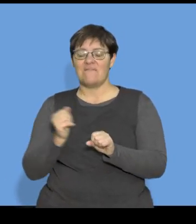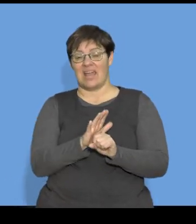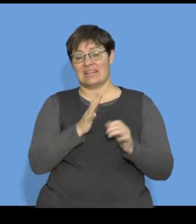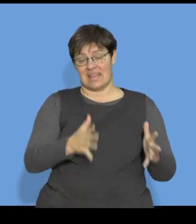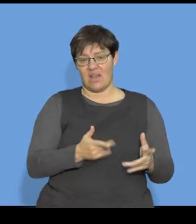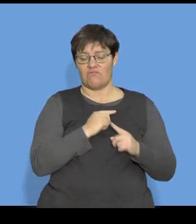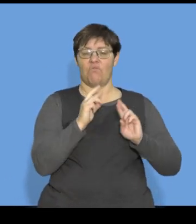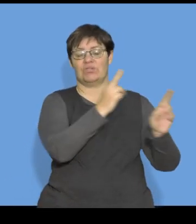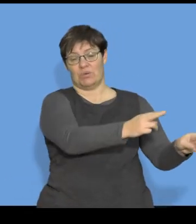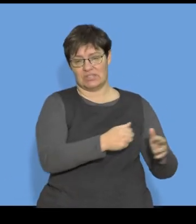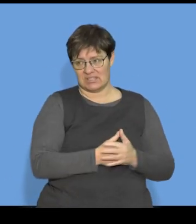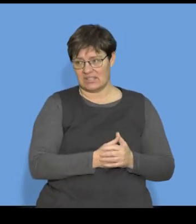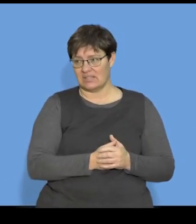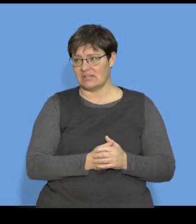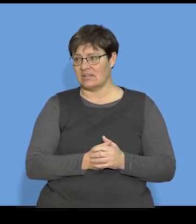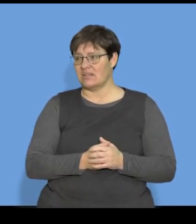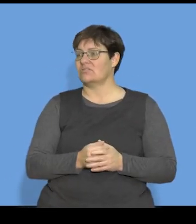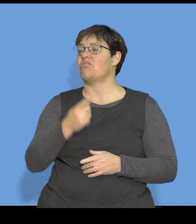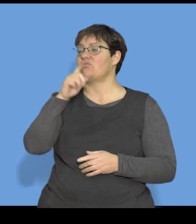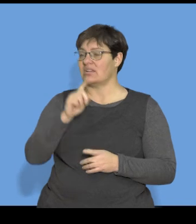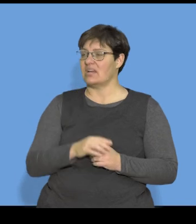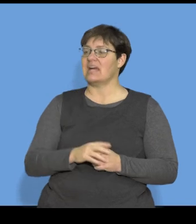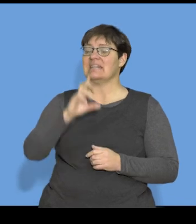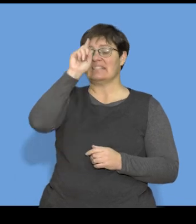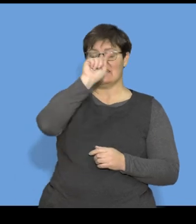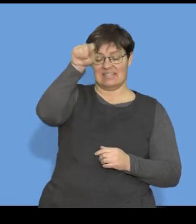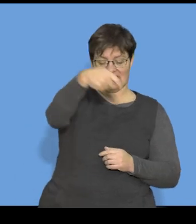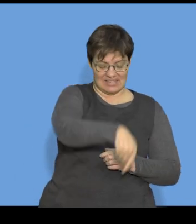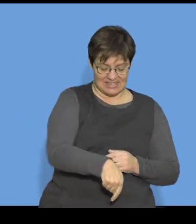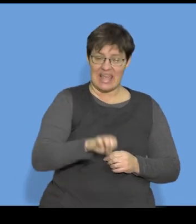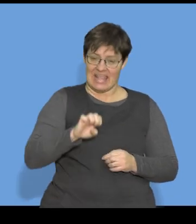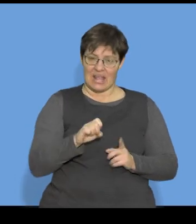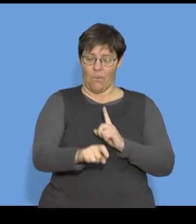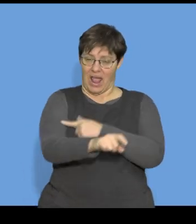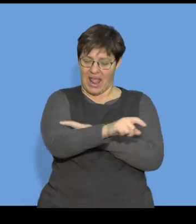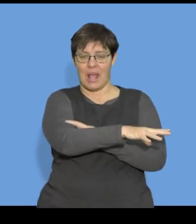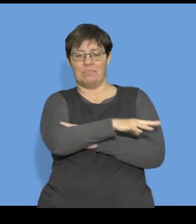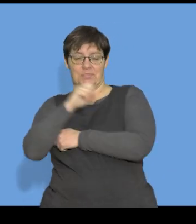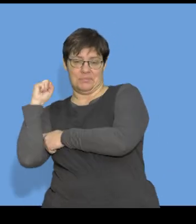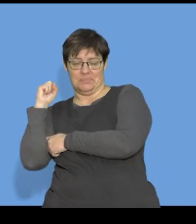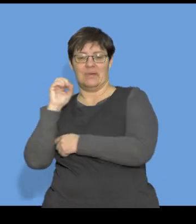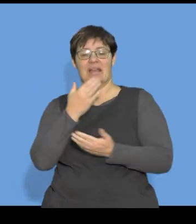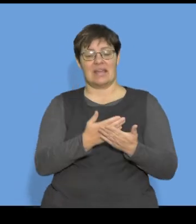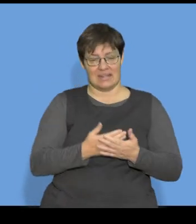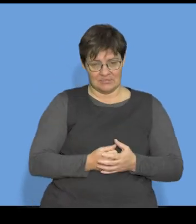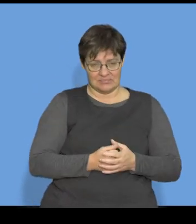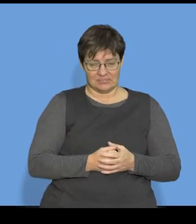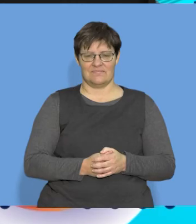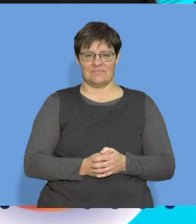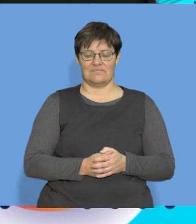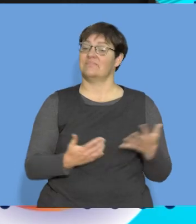effector for response. So the correct answer is D to E. That is the correct sequence or the correct